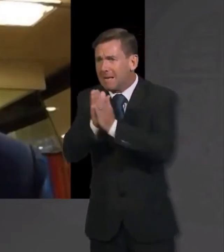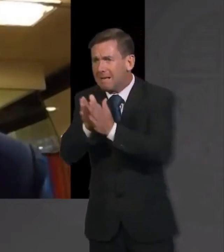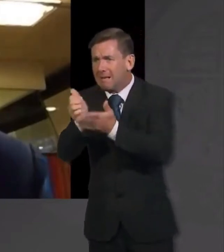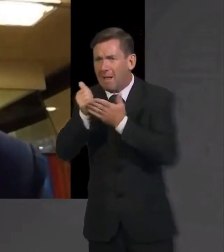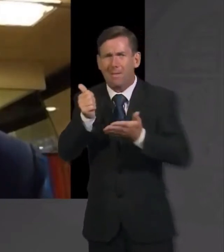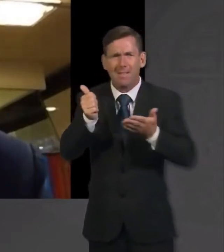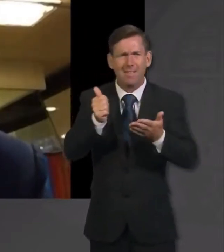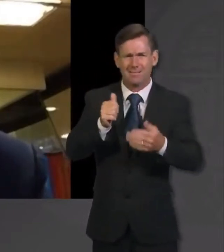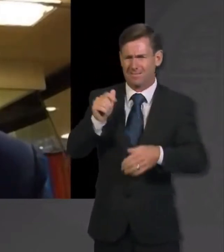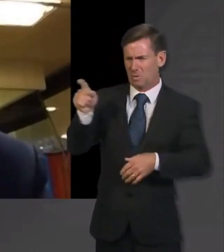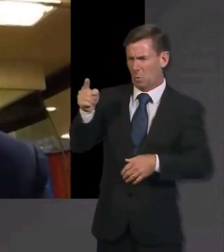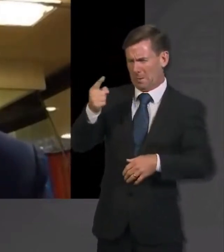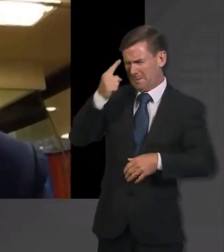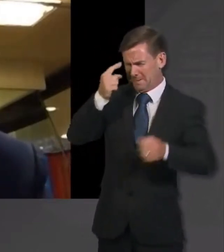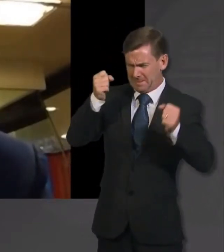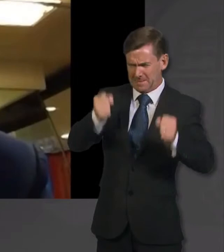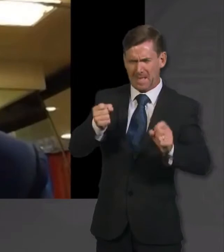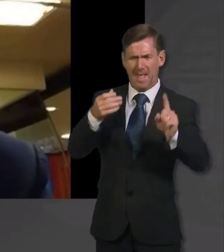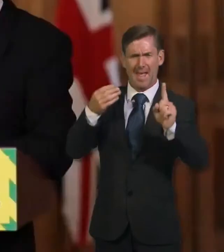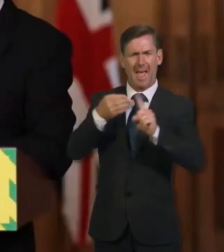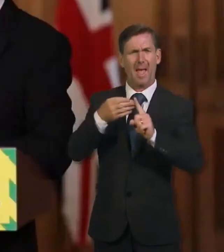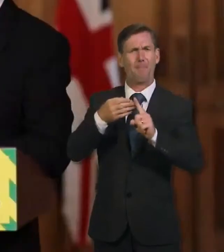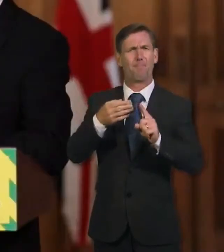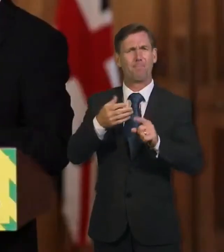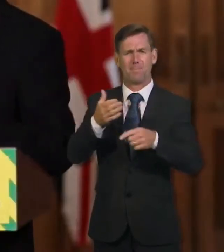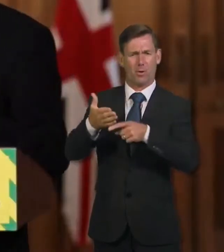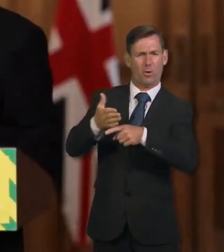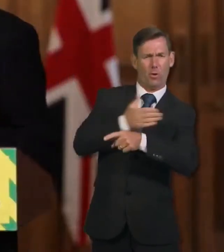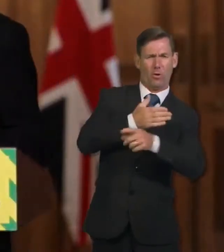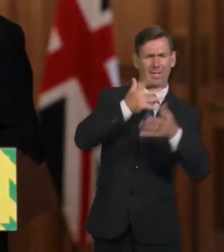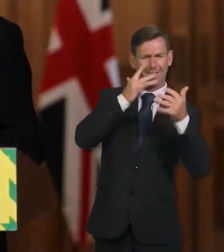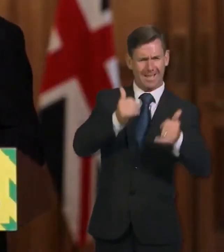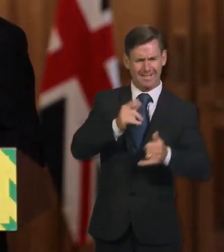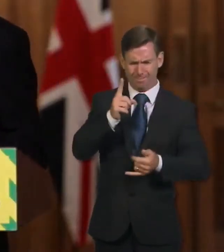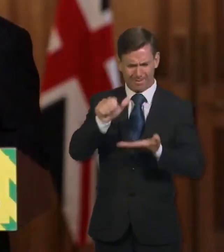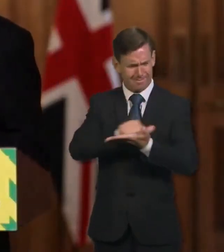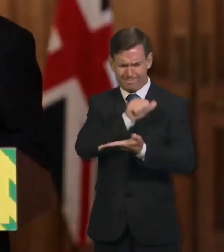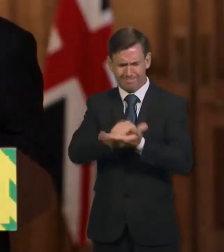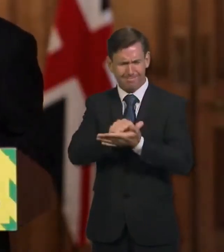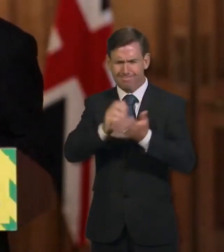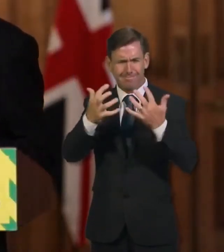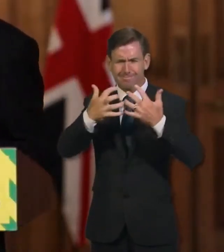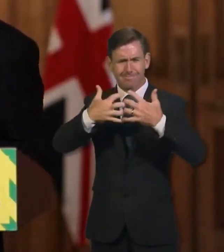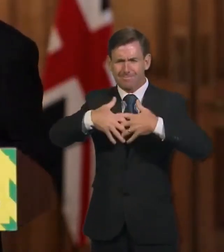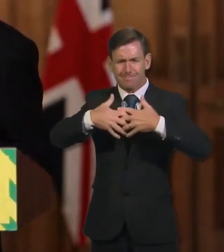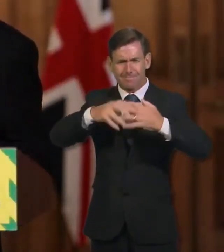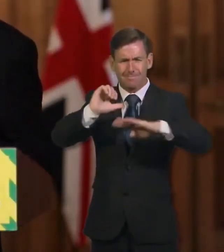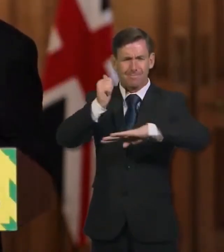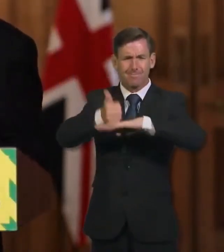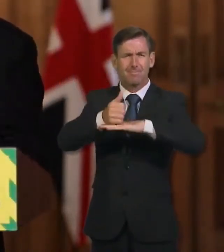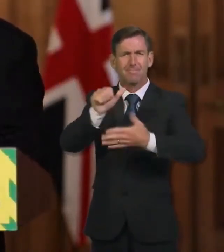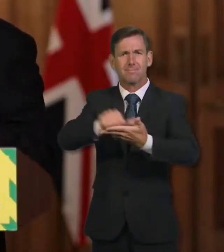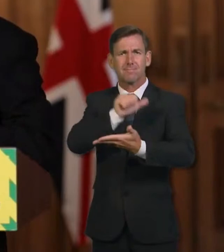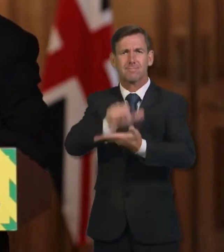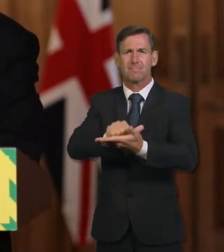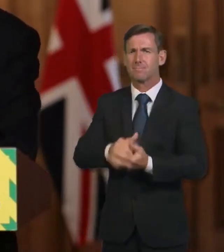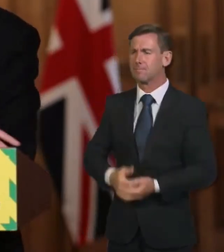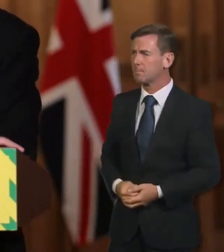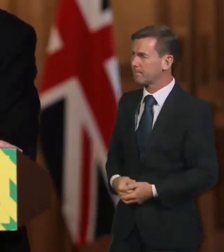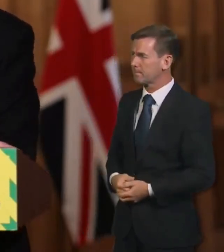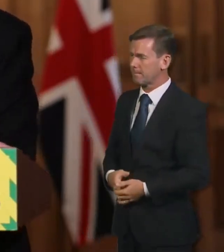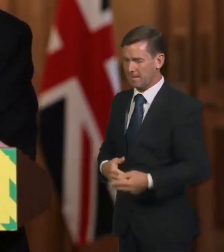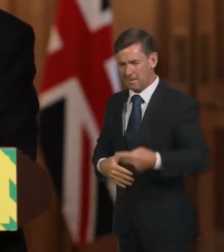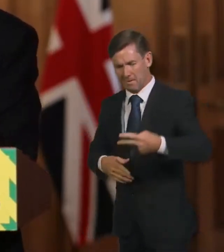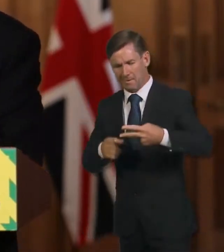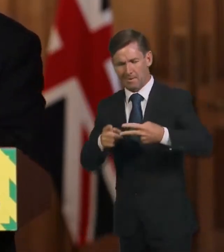things properly and safely? Well, first of all, in respect of tests, we continue to massively ramp up